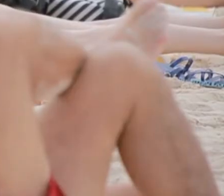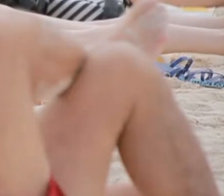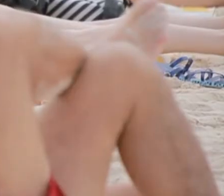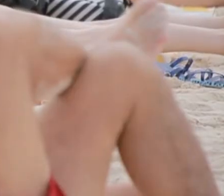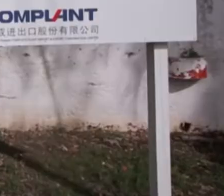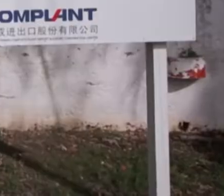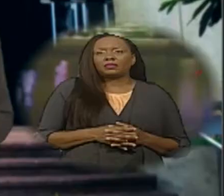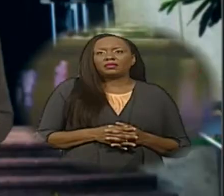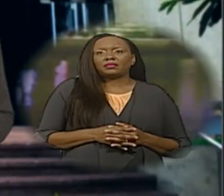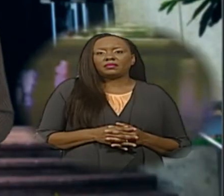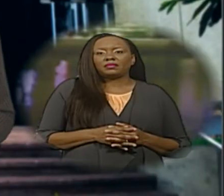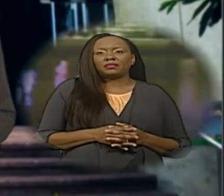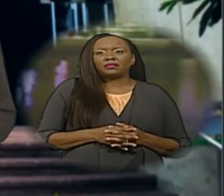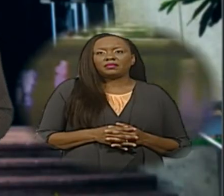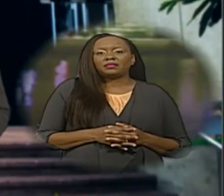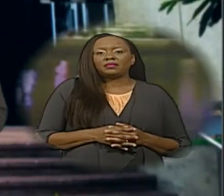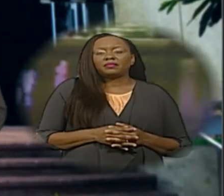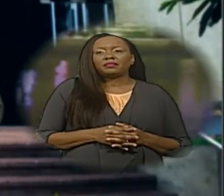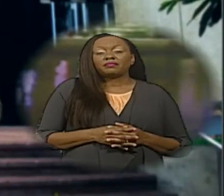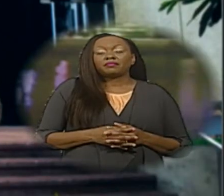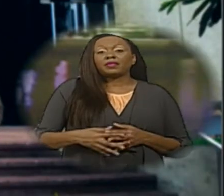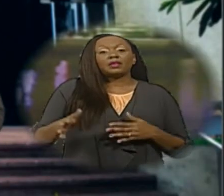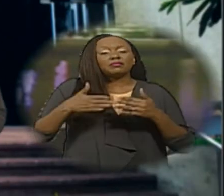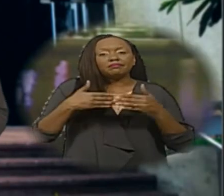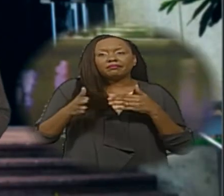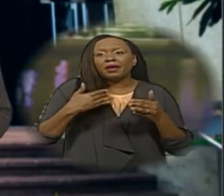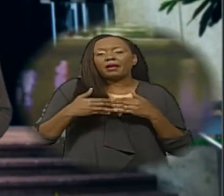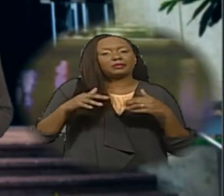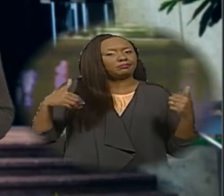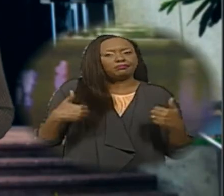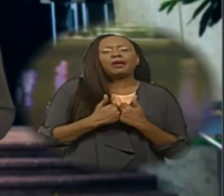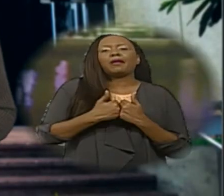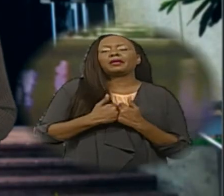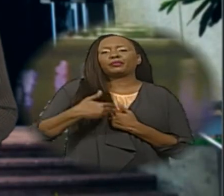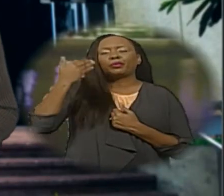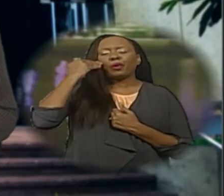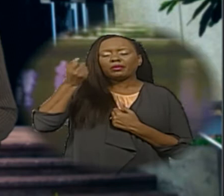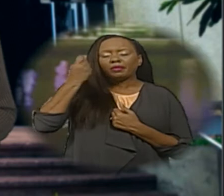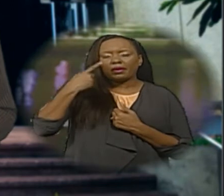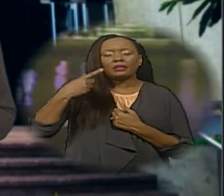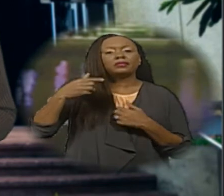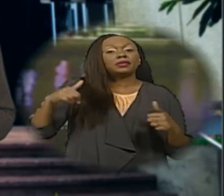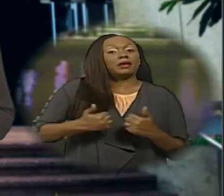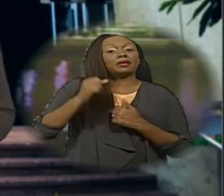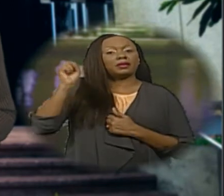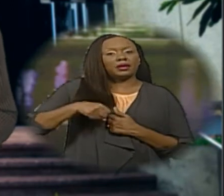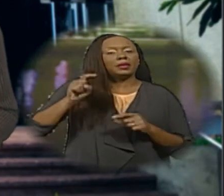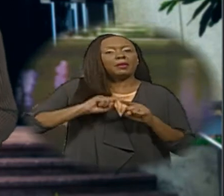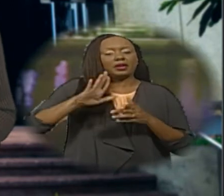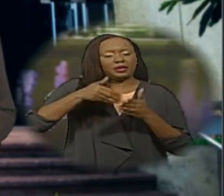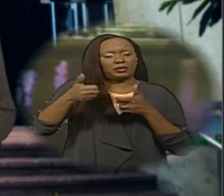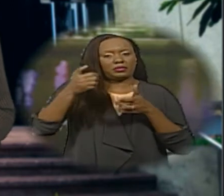of investment projects. Well, Lisa, despite the obvious challenges, the central bank governor made the point that there is no need to